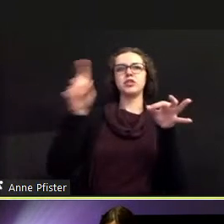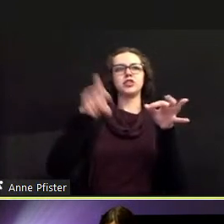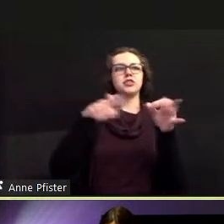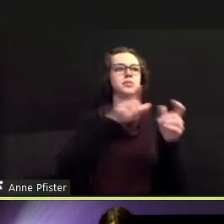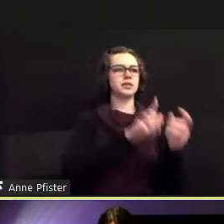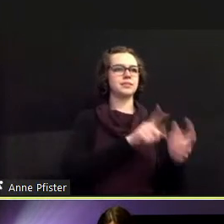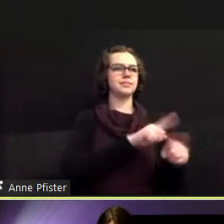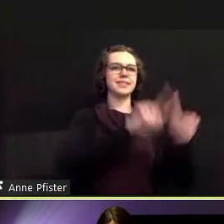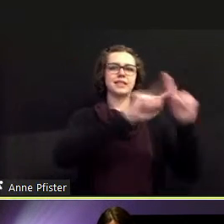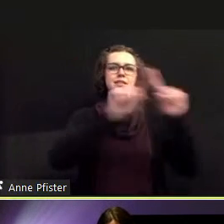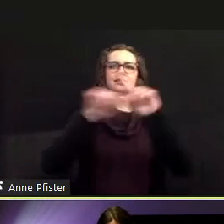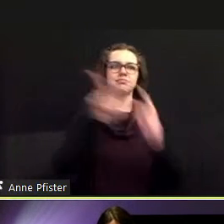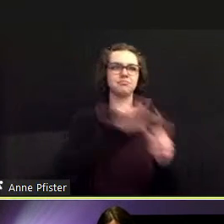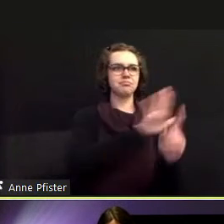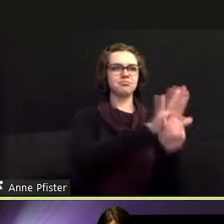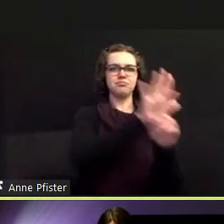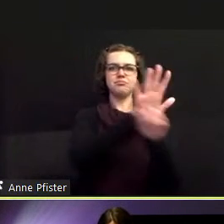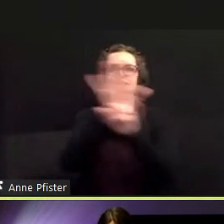grounded.